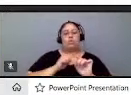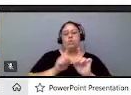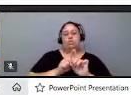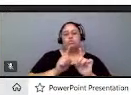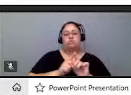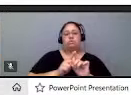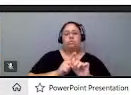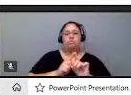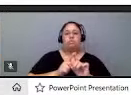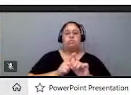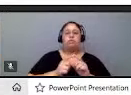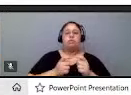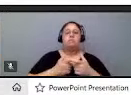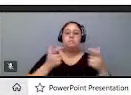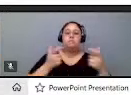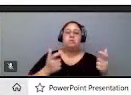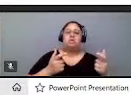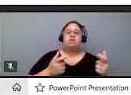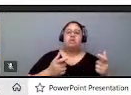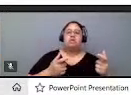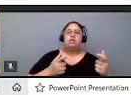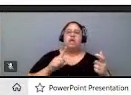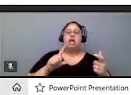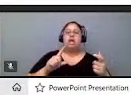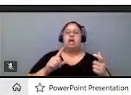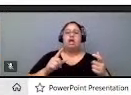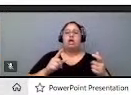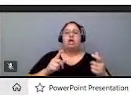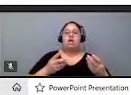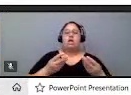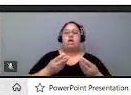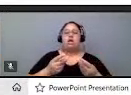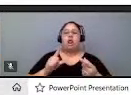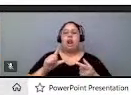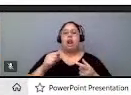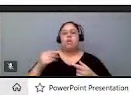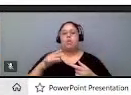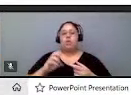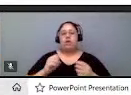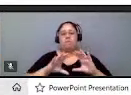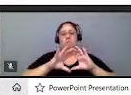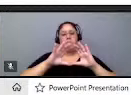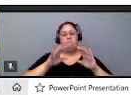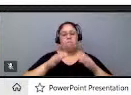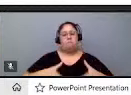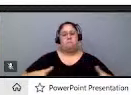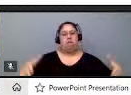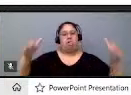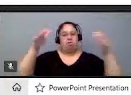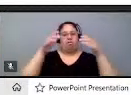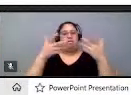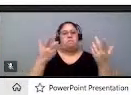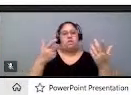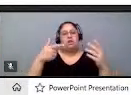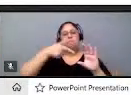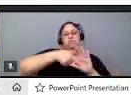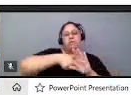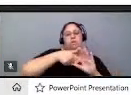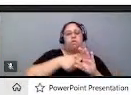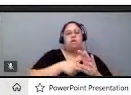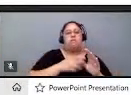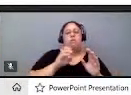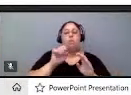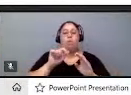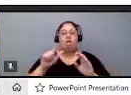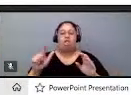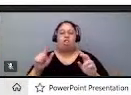a major liquid bulk um player in regard to petroleum and edible oils and then there